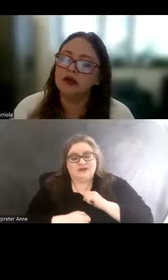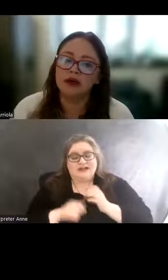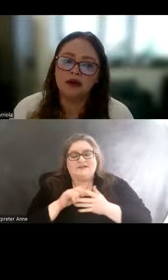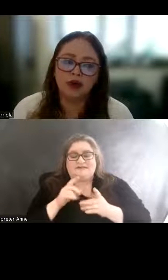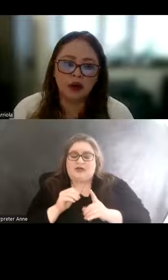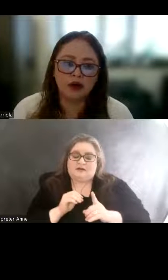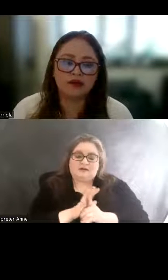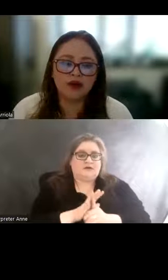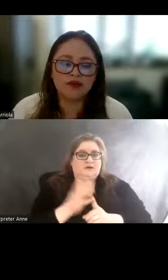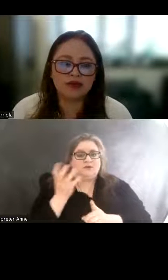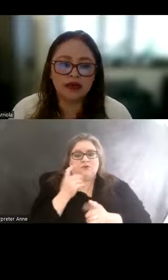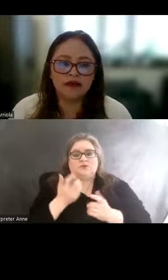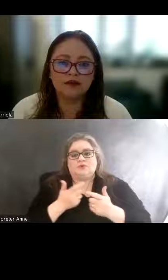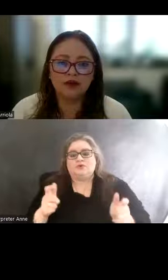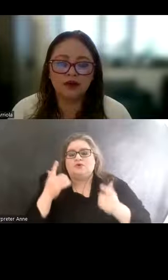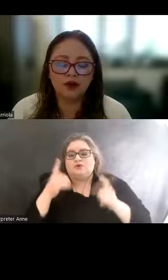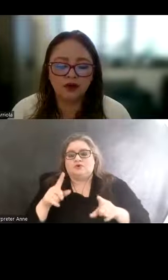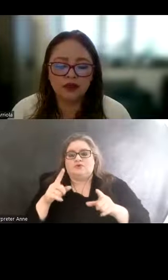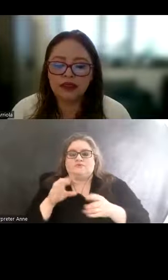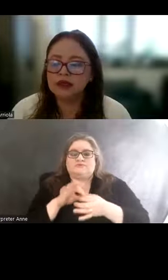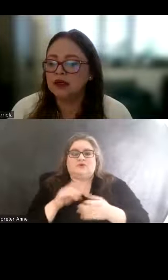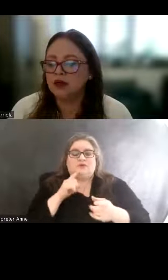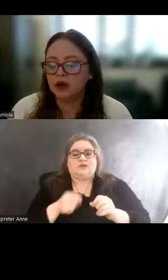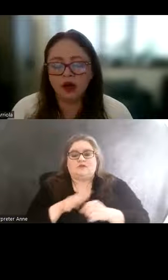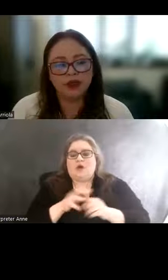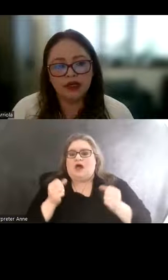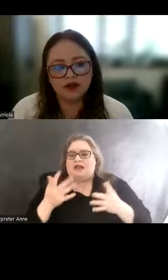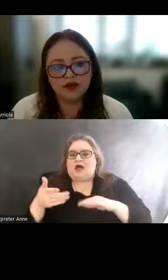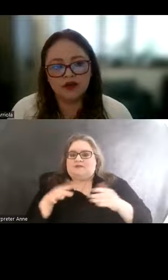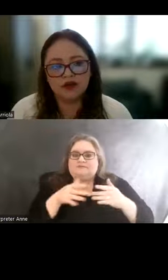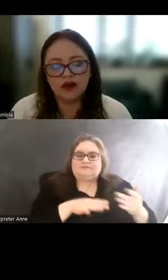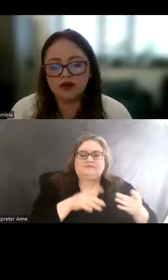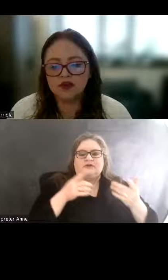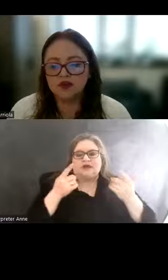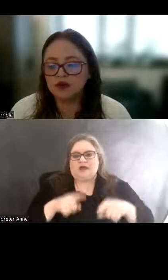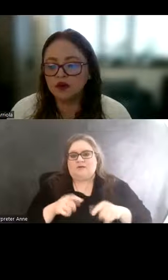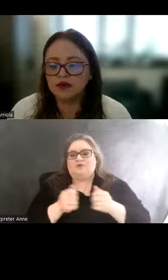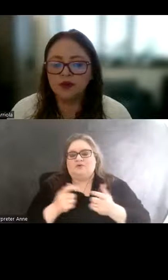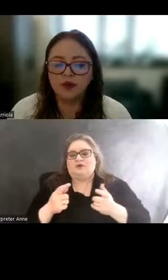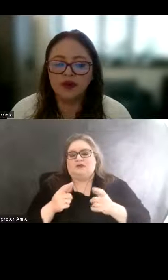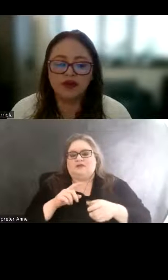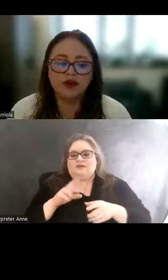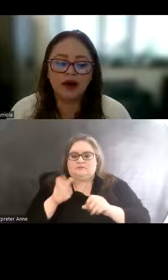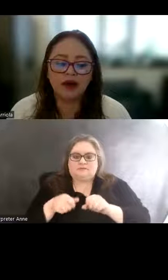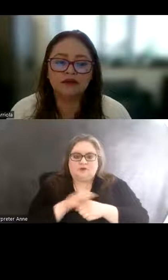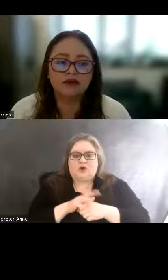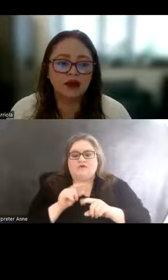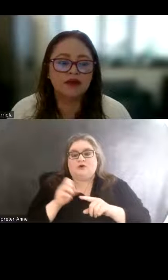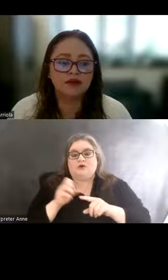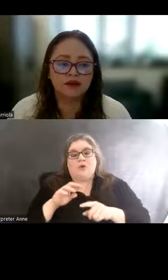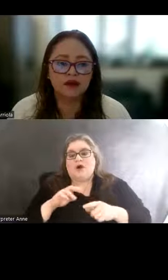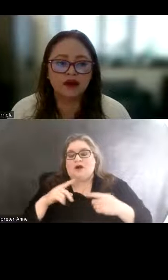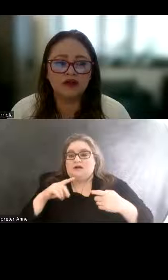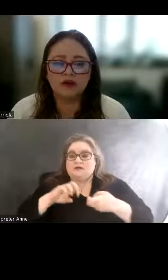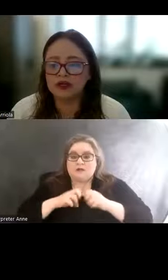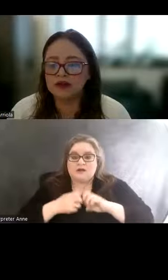pandemic, a lot of loss of life due to COVID or complications as a result of COVID, but we also have loss